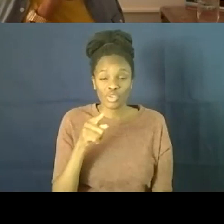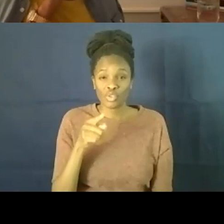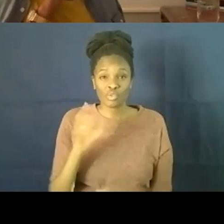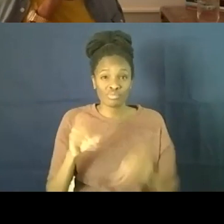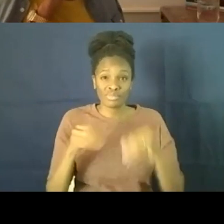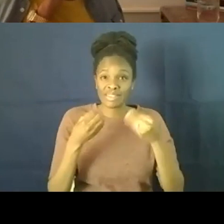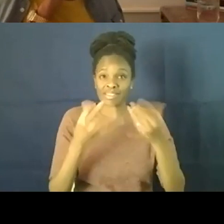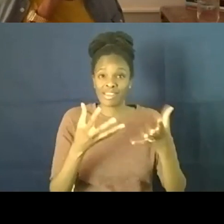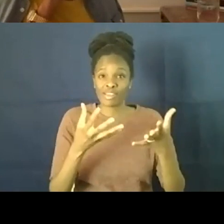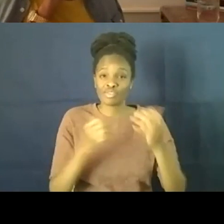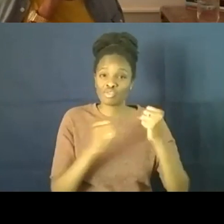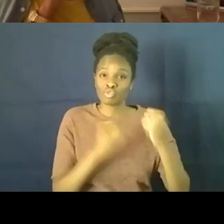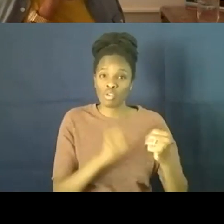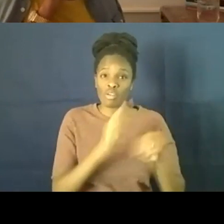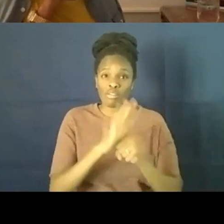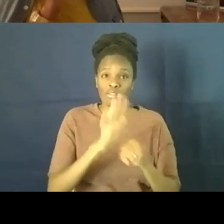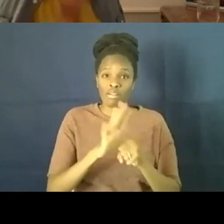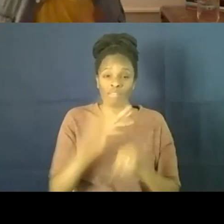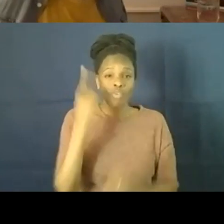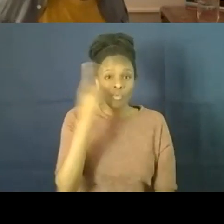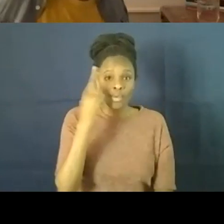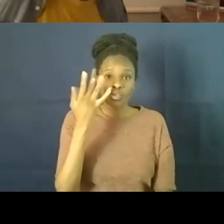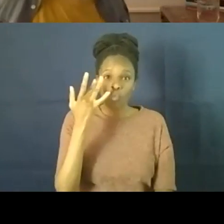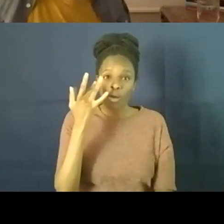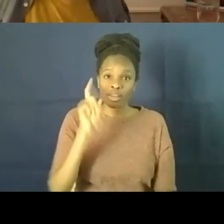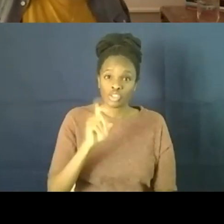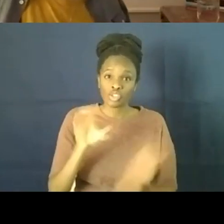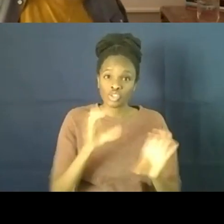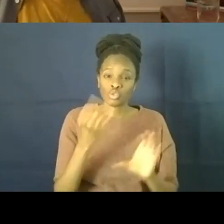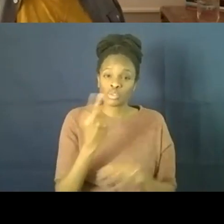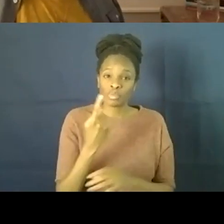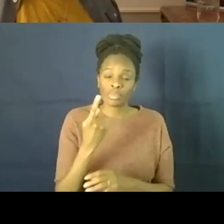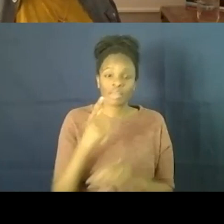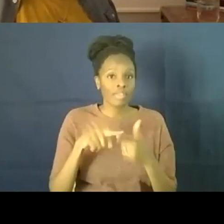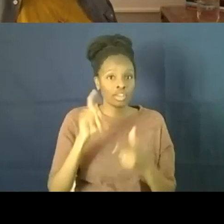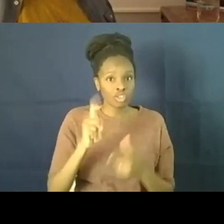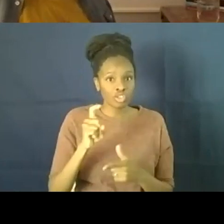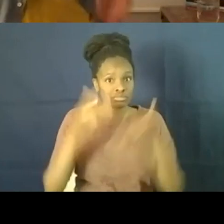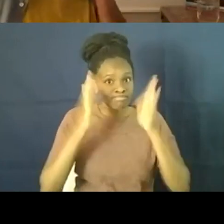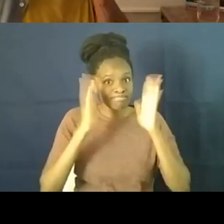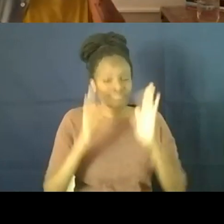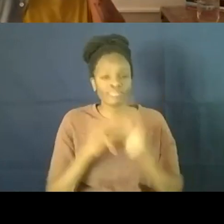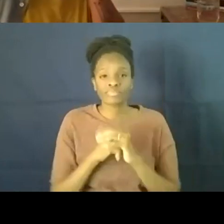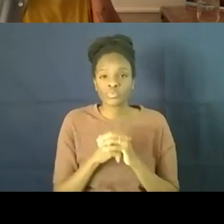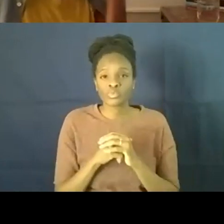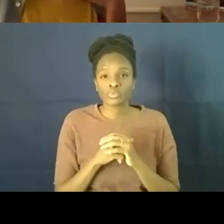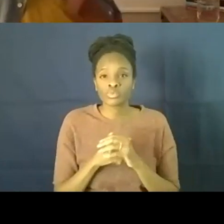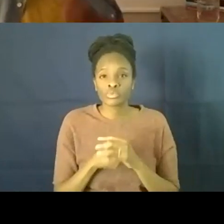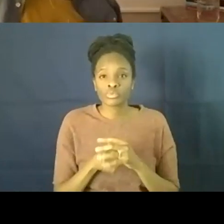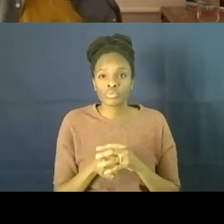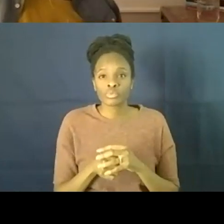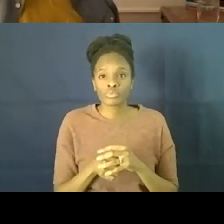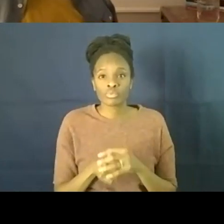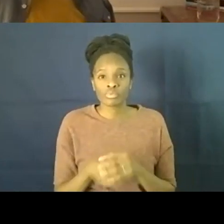why something should be done or why a story is important to be told, you should listen to them and kind of put whatever your preconceived notions are